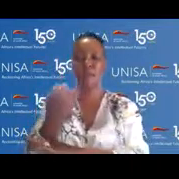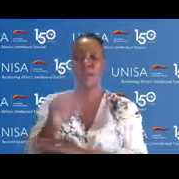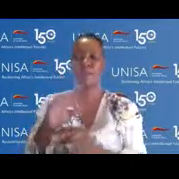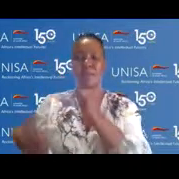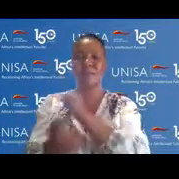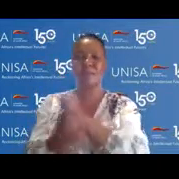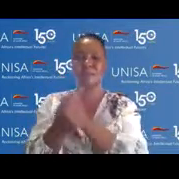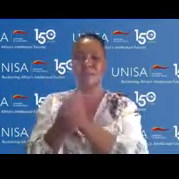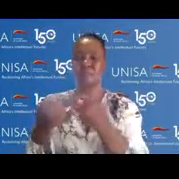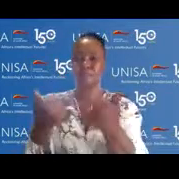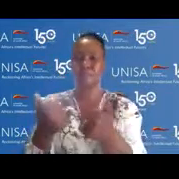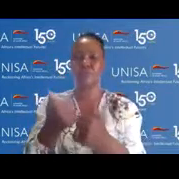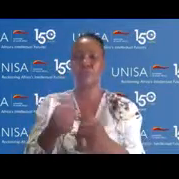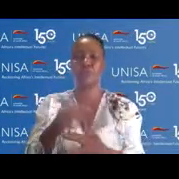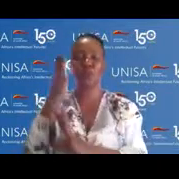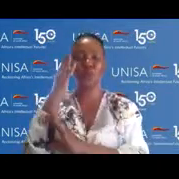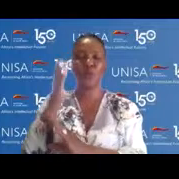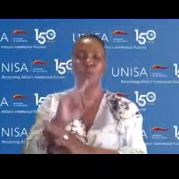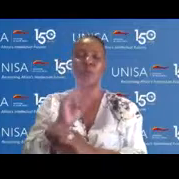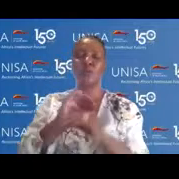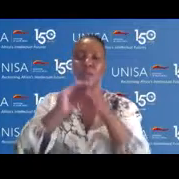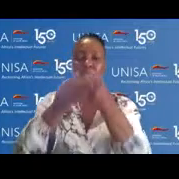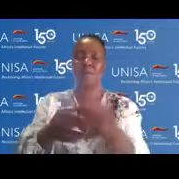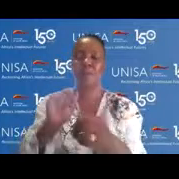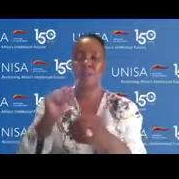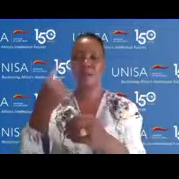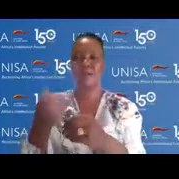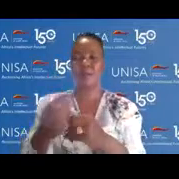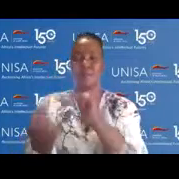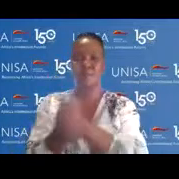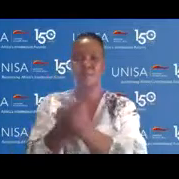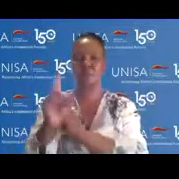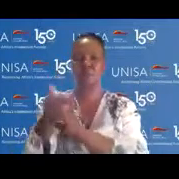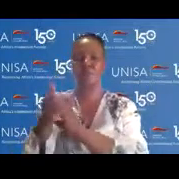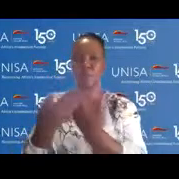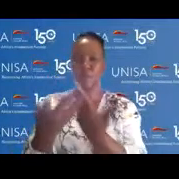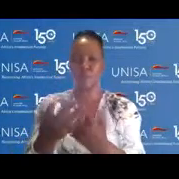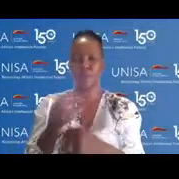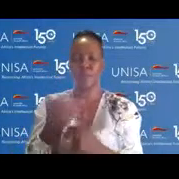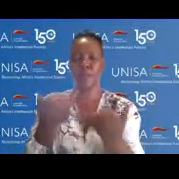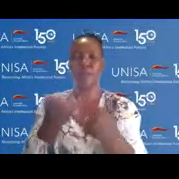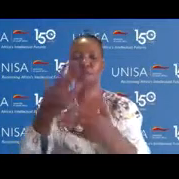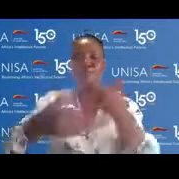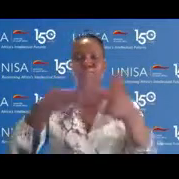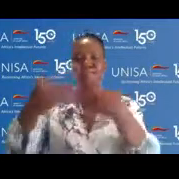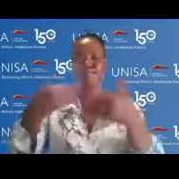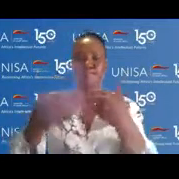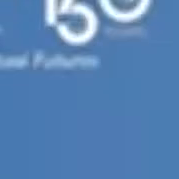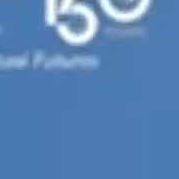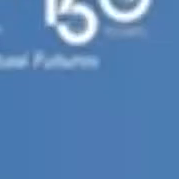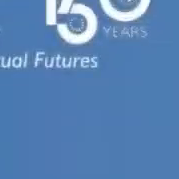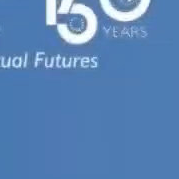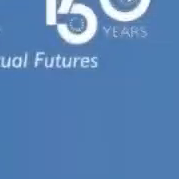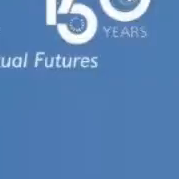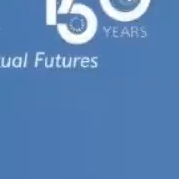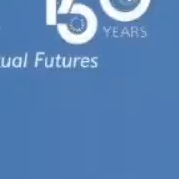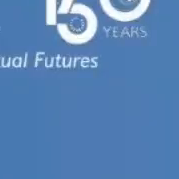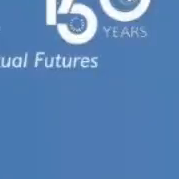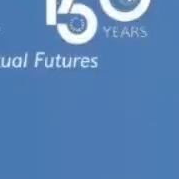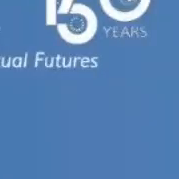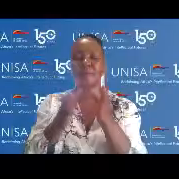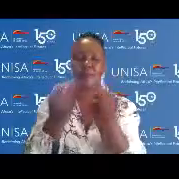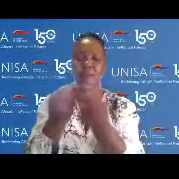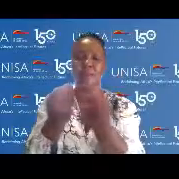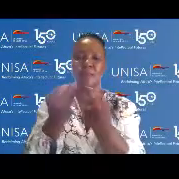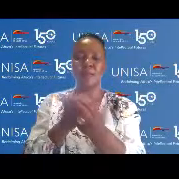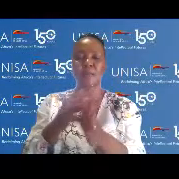know what we're covering in the next session as well. Okay, so let's continue with the technical stuff. I know we are sharing a lot